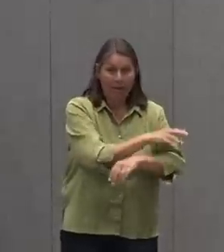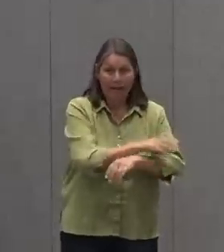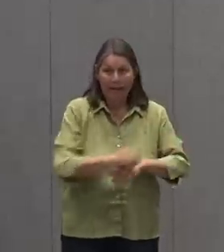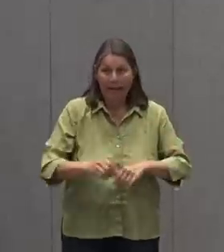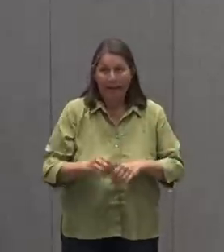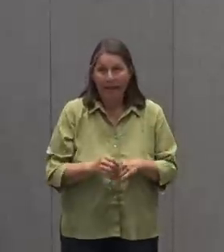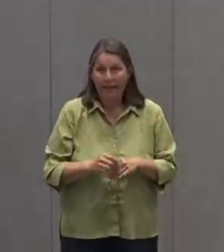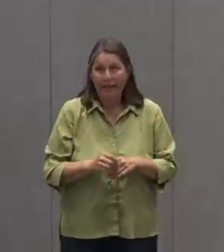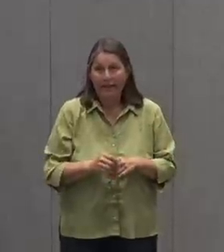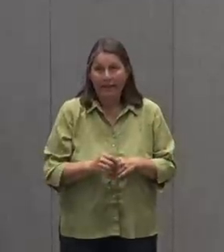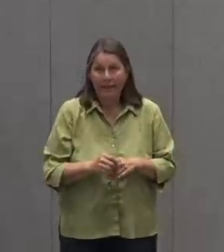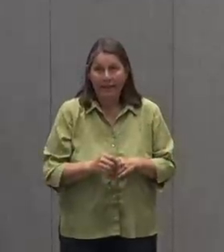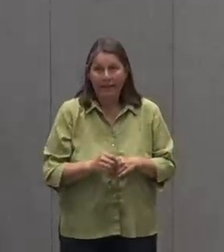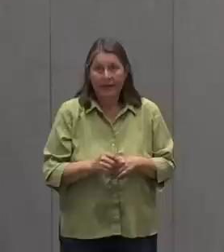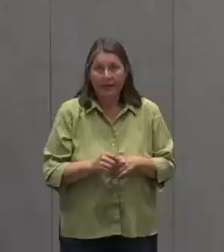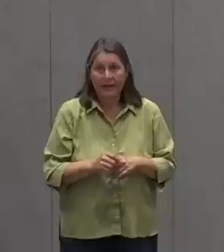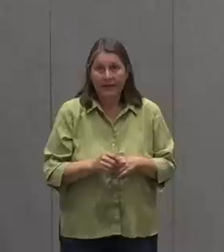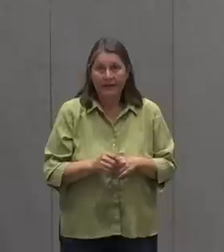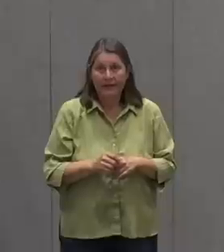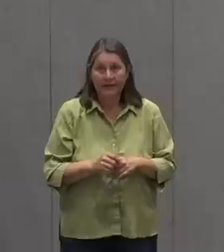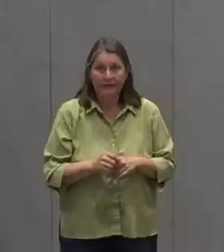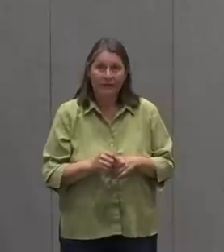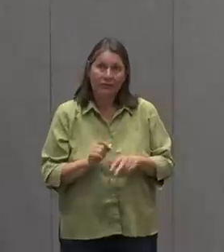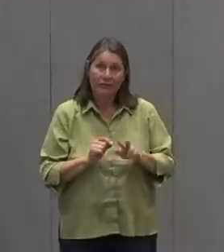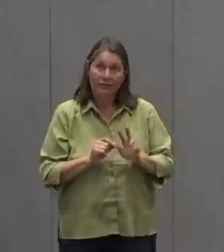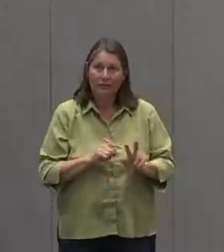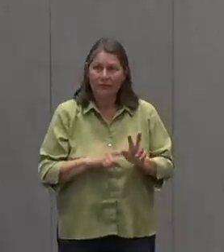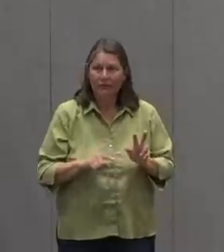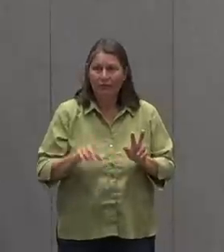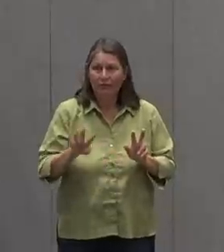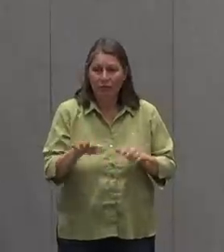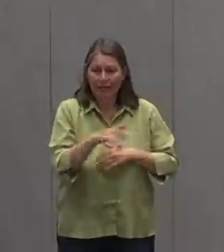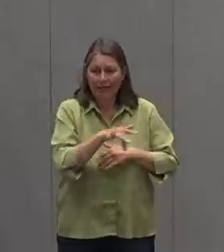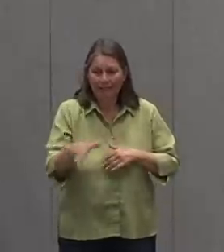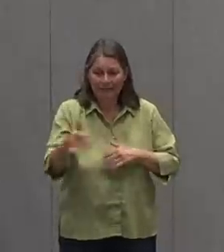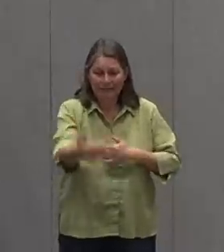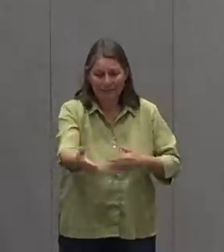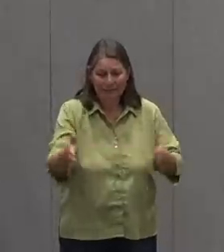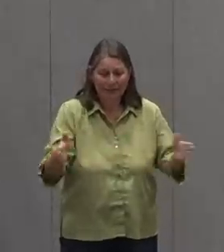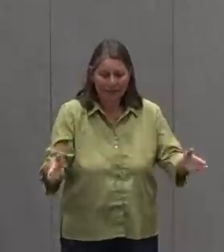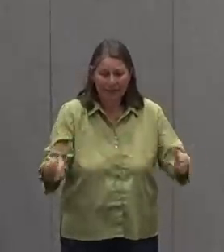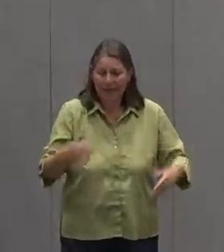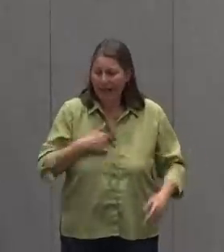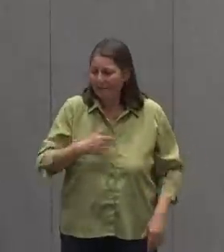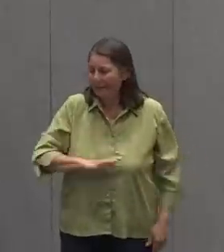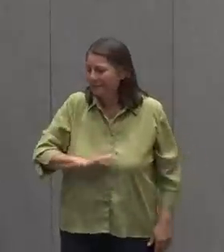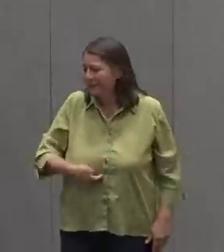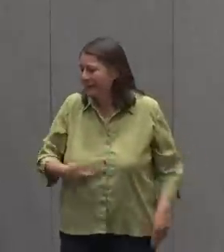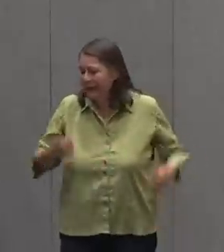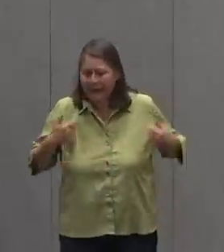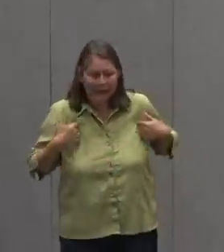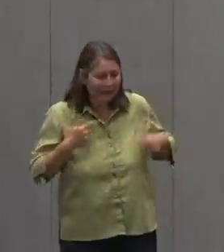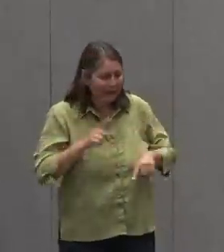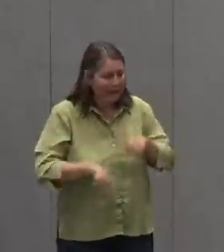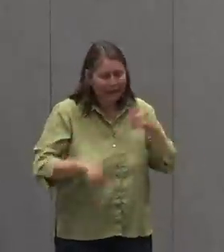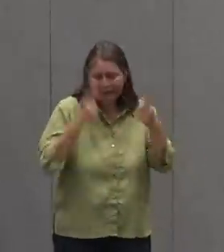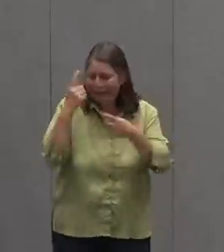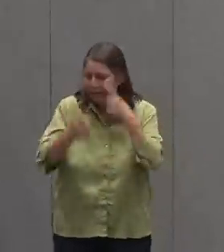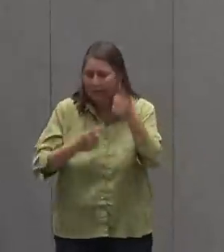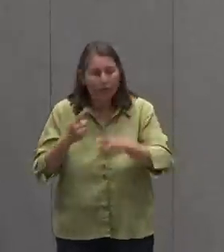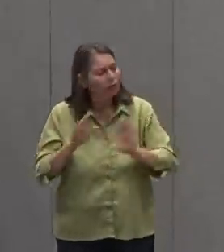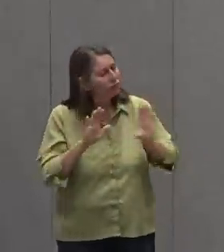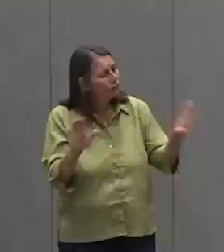four empty terrariums. I'm just so upset about this that I can't even think right now. Don't